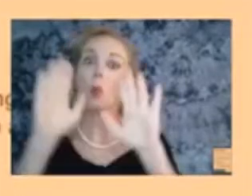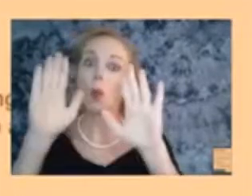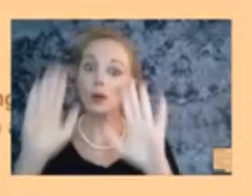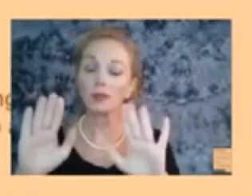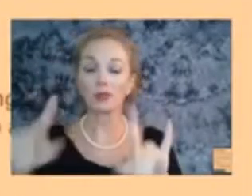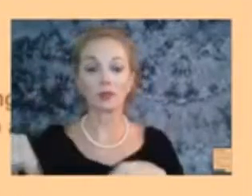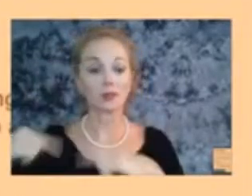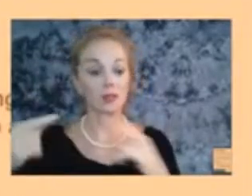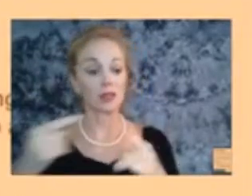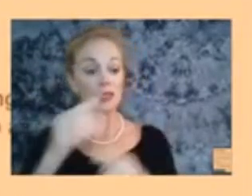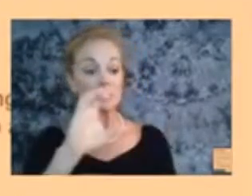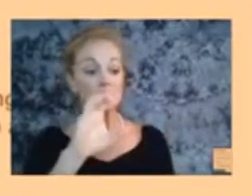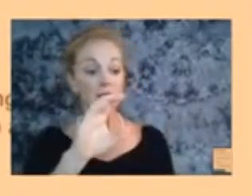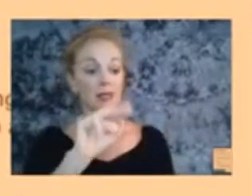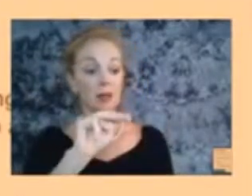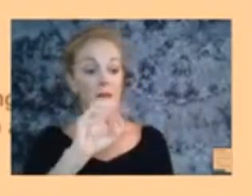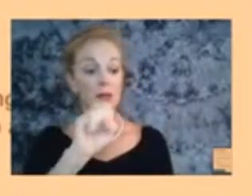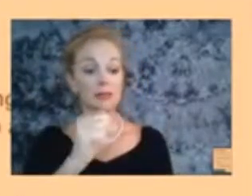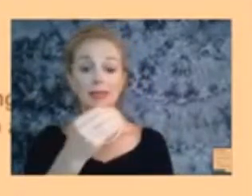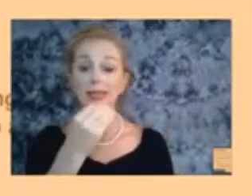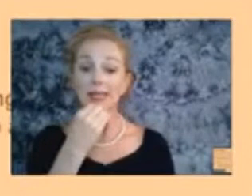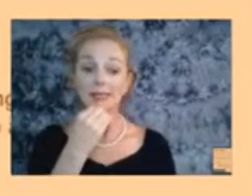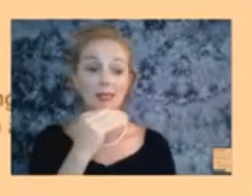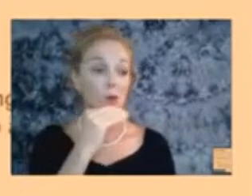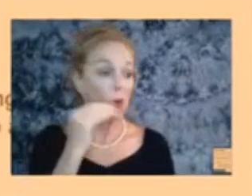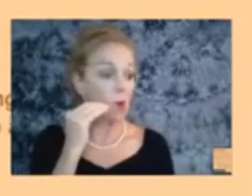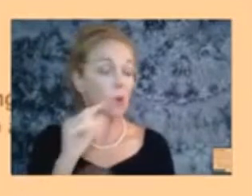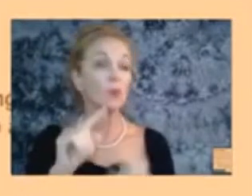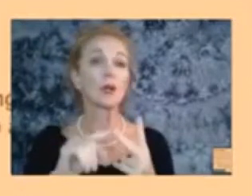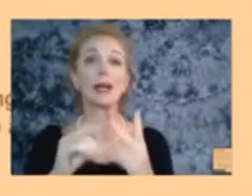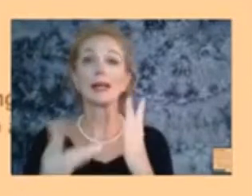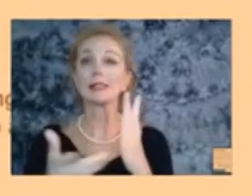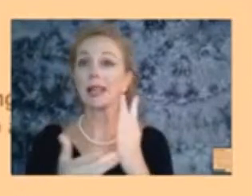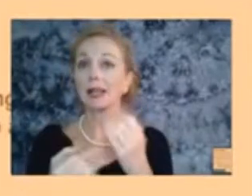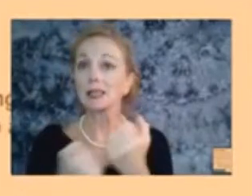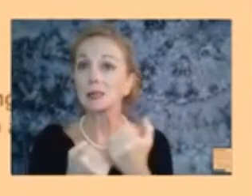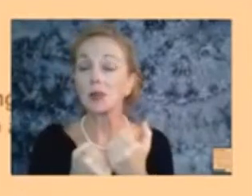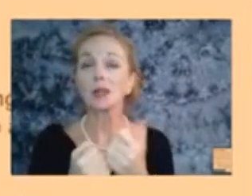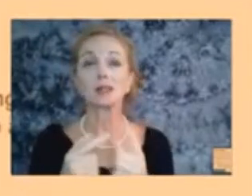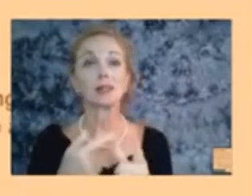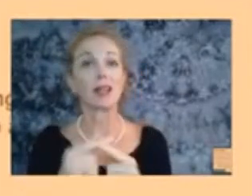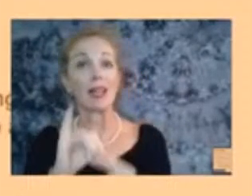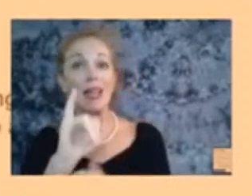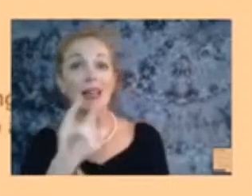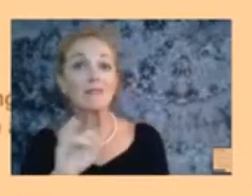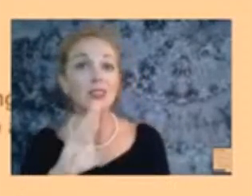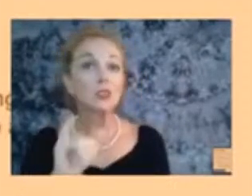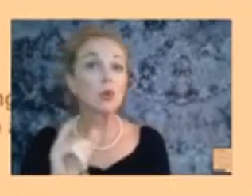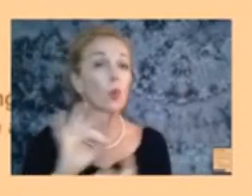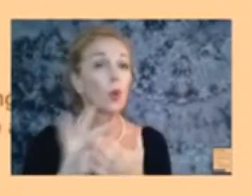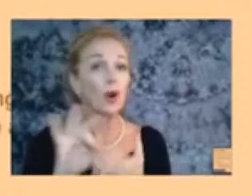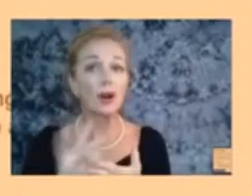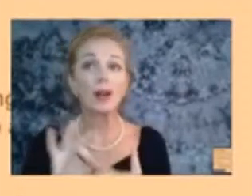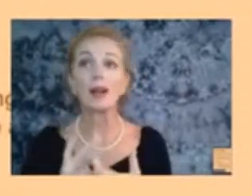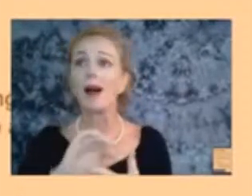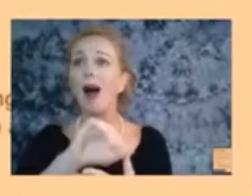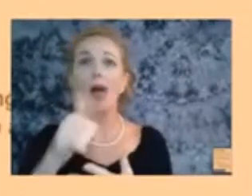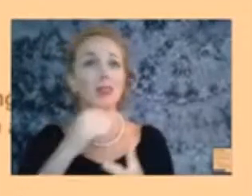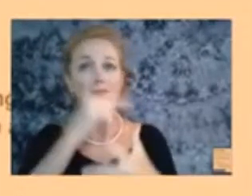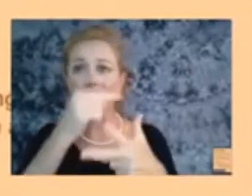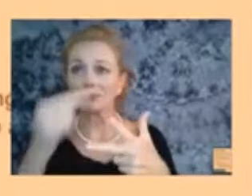CMS Eats at Home, to technology support, to inventory, to a number of other assignments, we've been